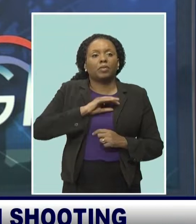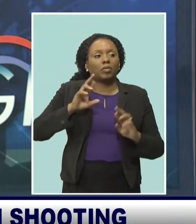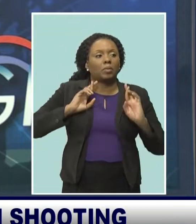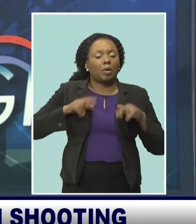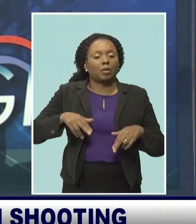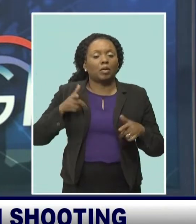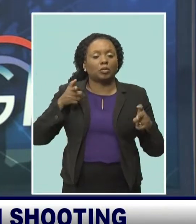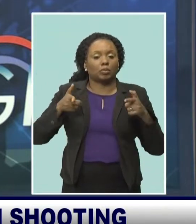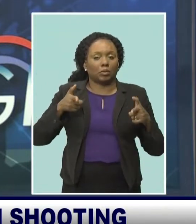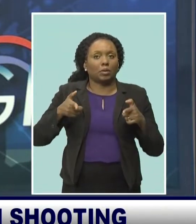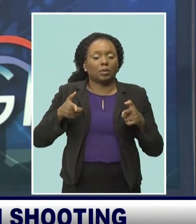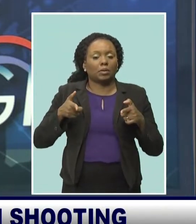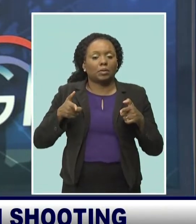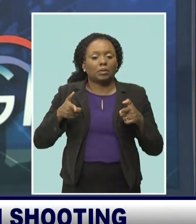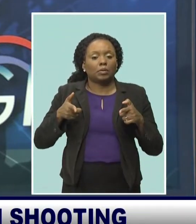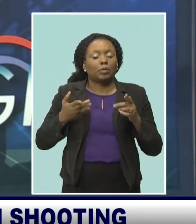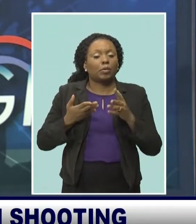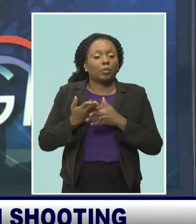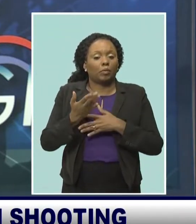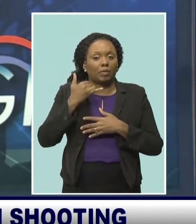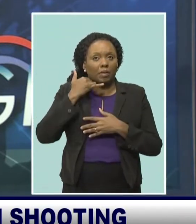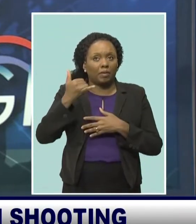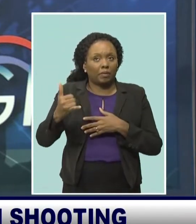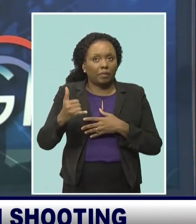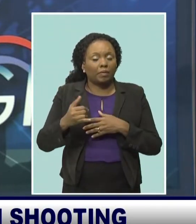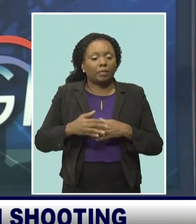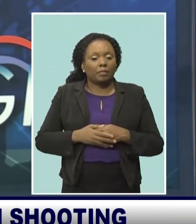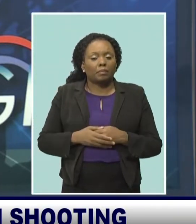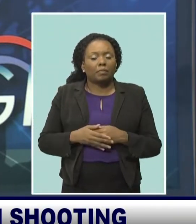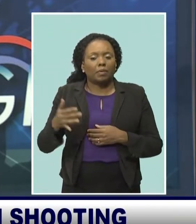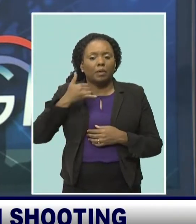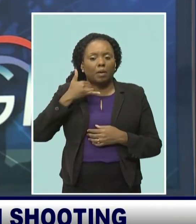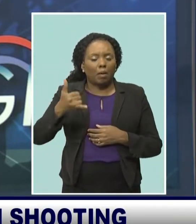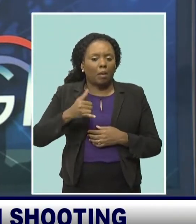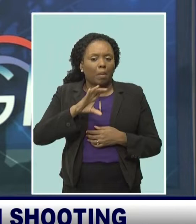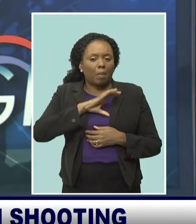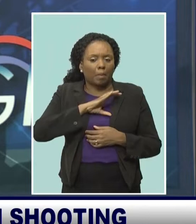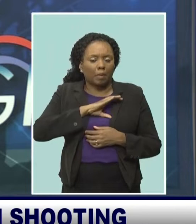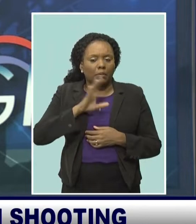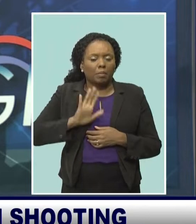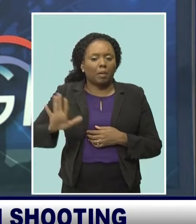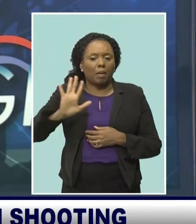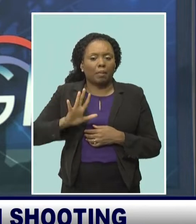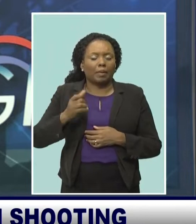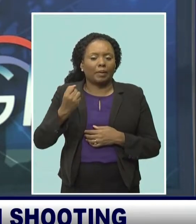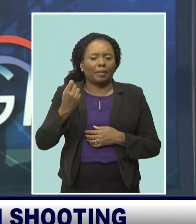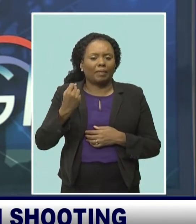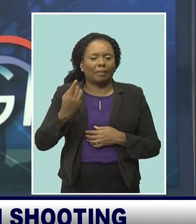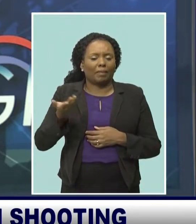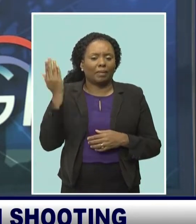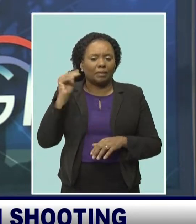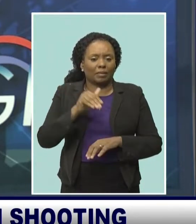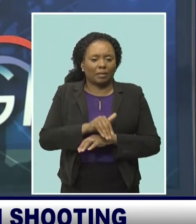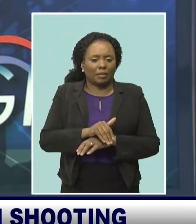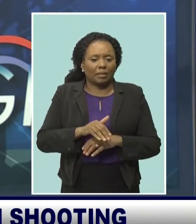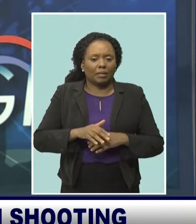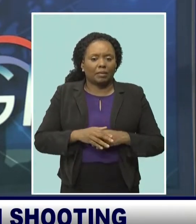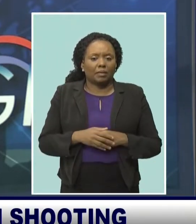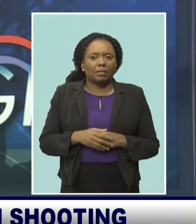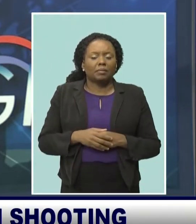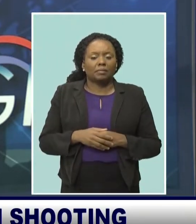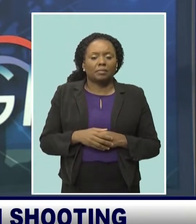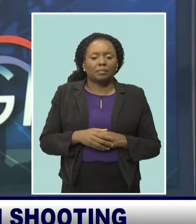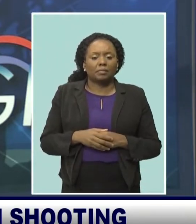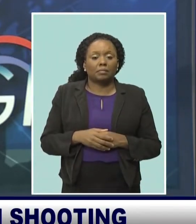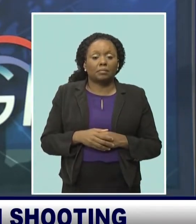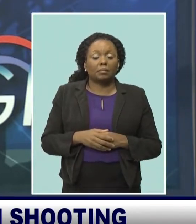shooting which was reported via telephone to the police operations control room about 11 last night. The nature of the report was that